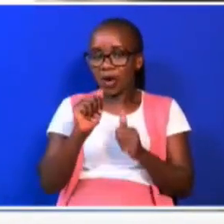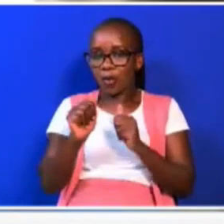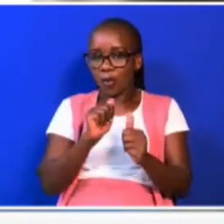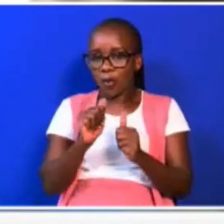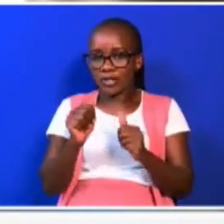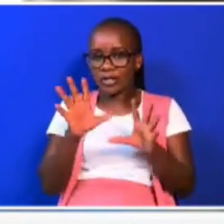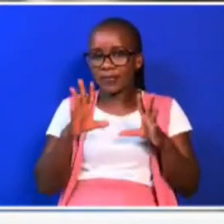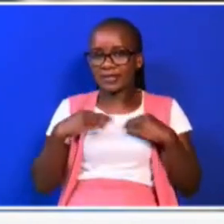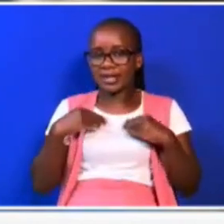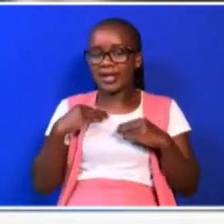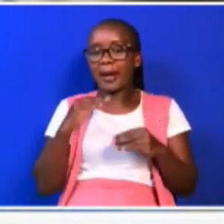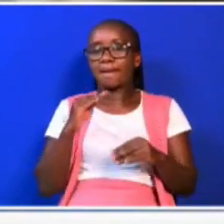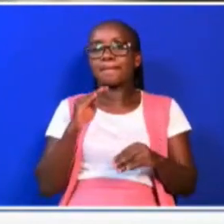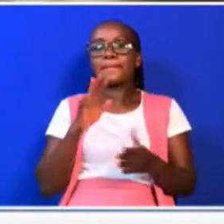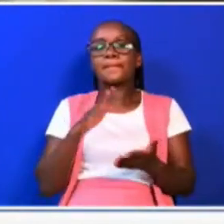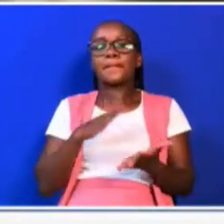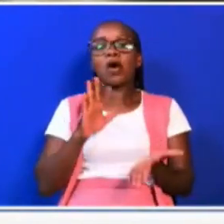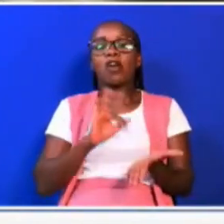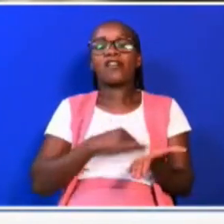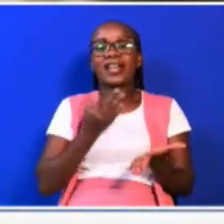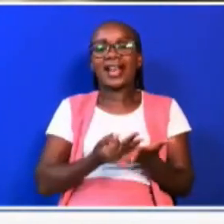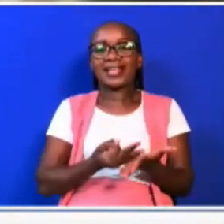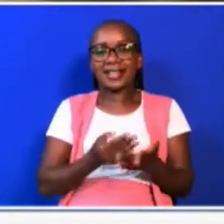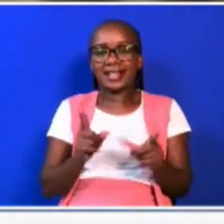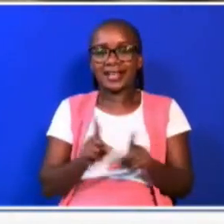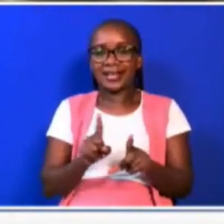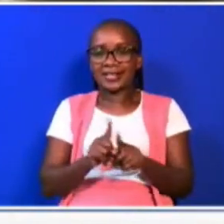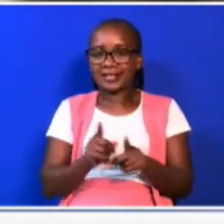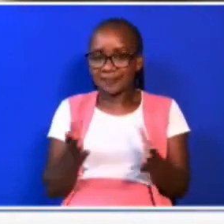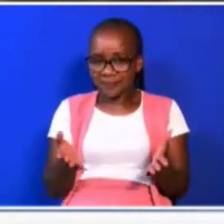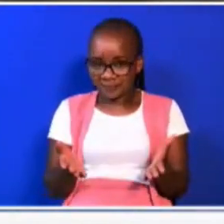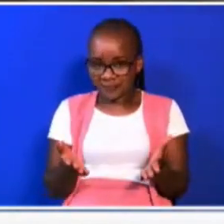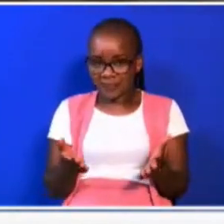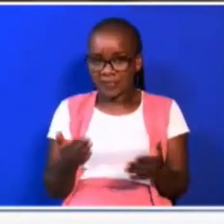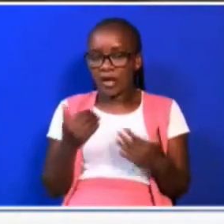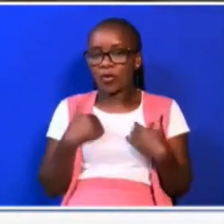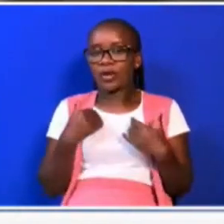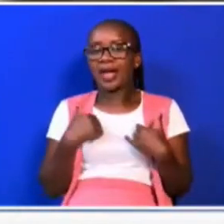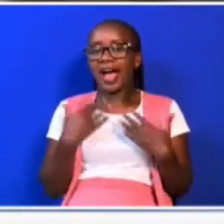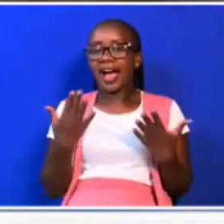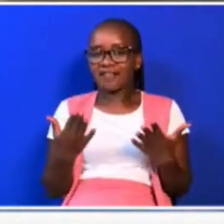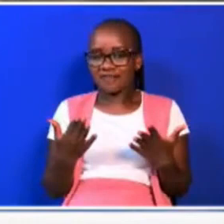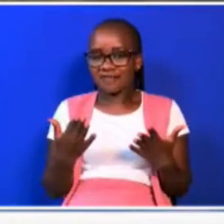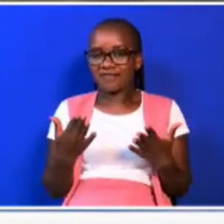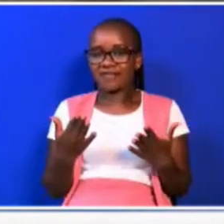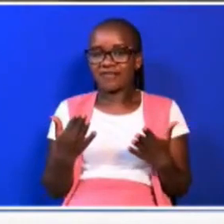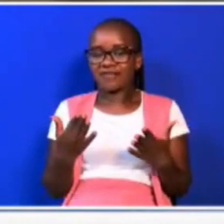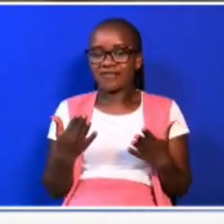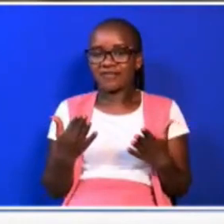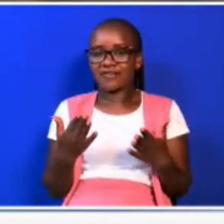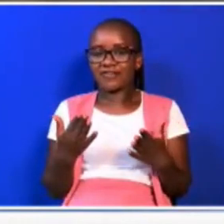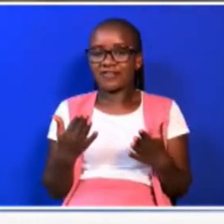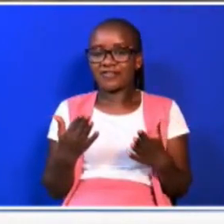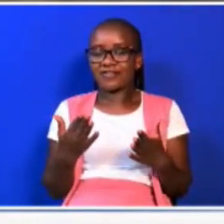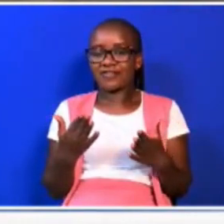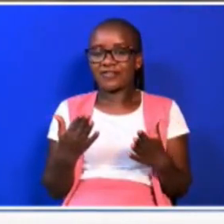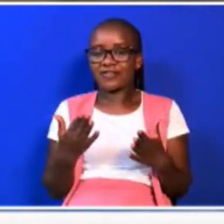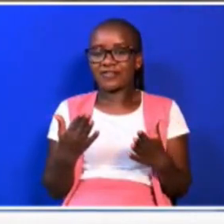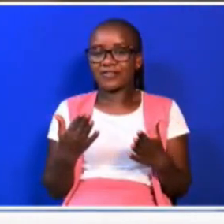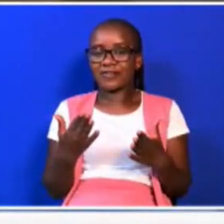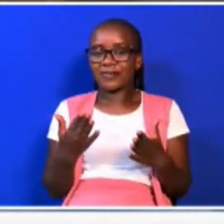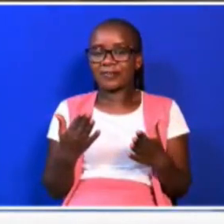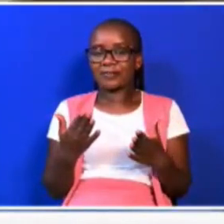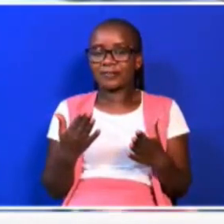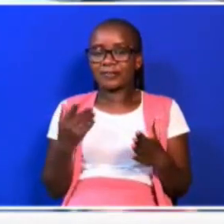has received a lot of financing. We also make sure that we will have that exit clause in